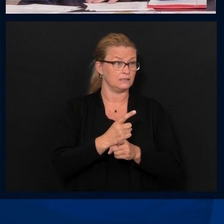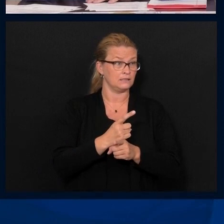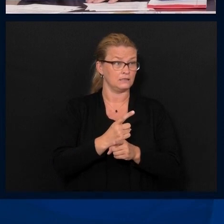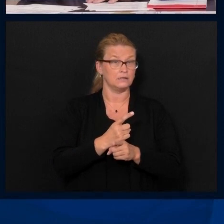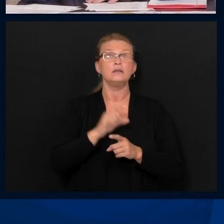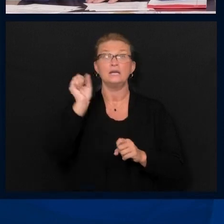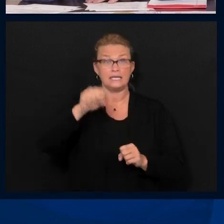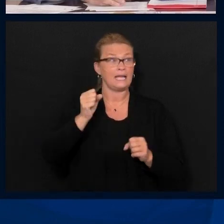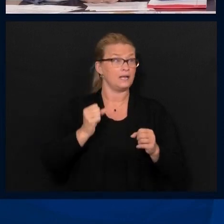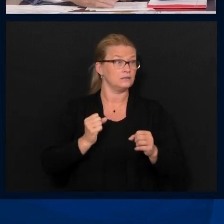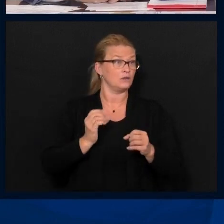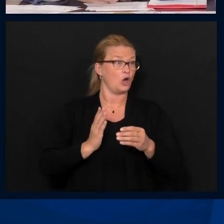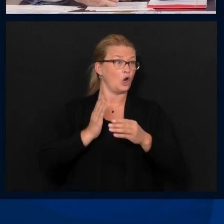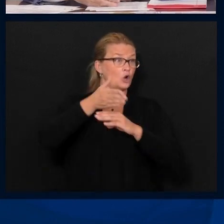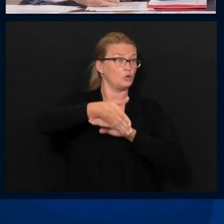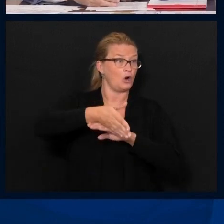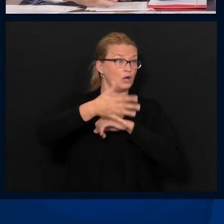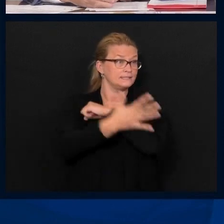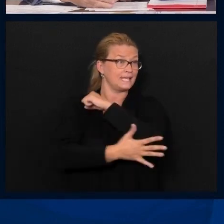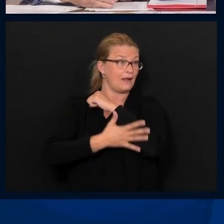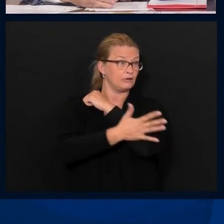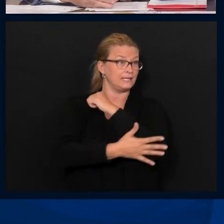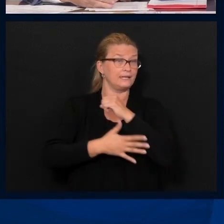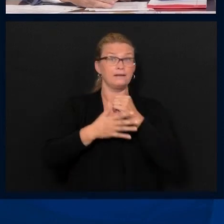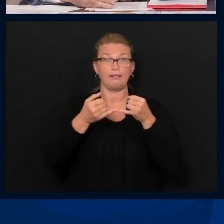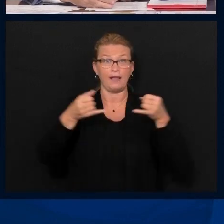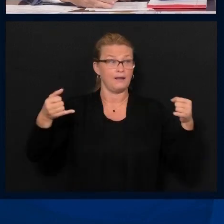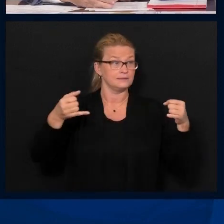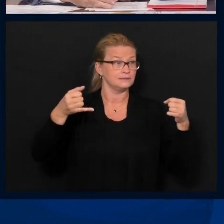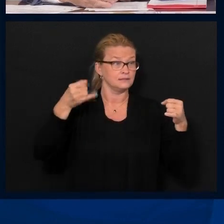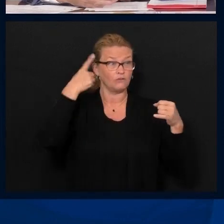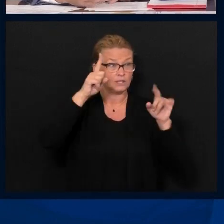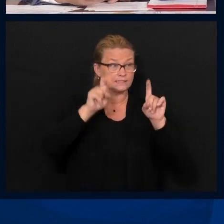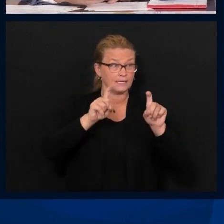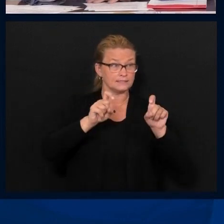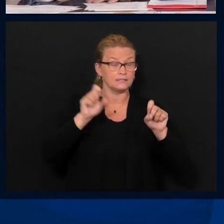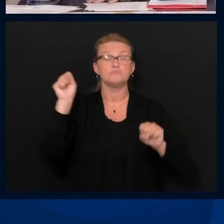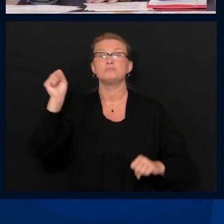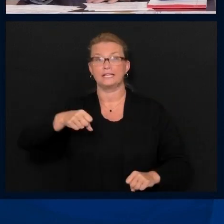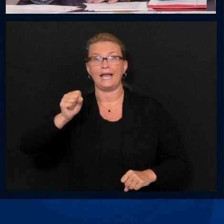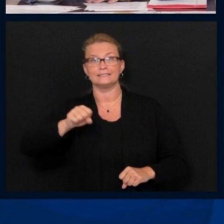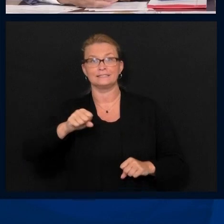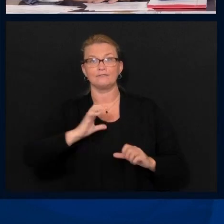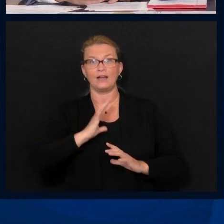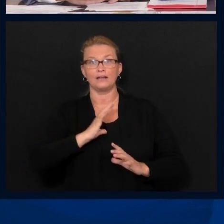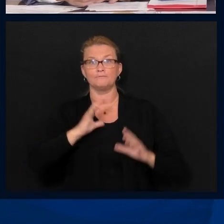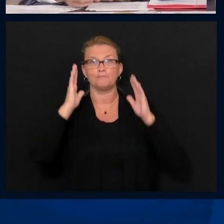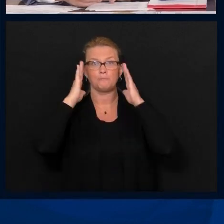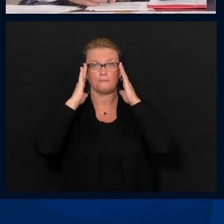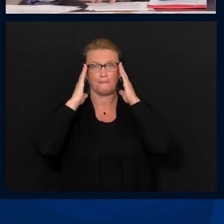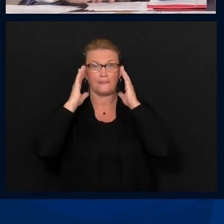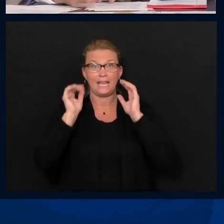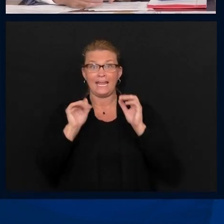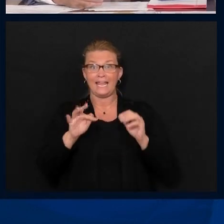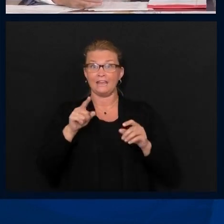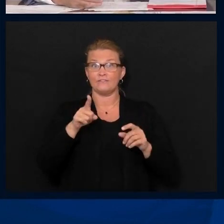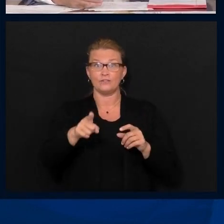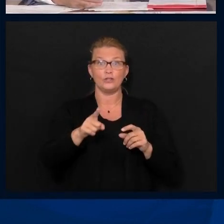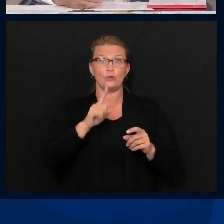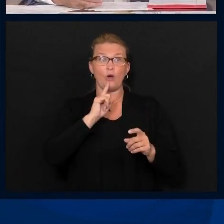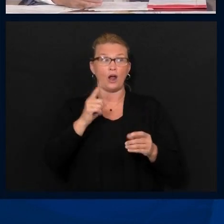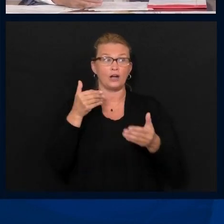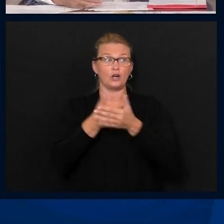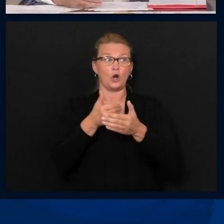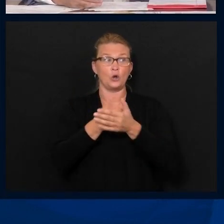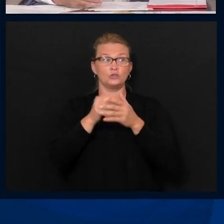We can go across county lines into testing? Yes. Okay, so if you're in a county and we got testing set up, it's not very far away